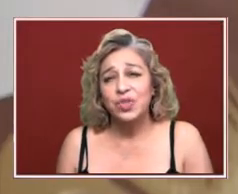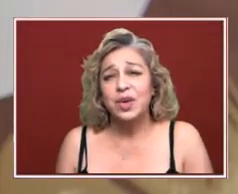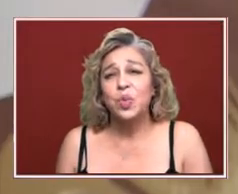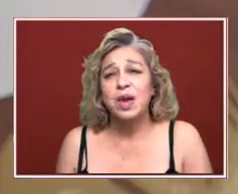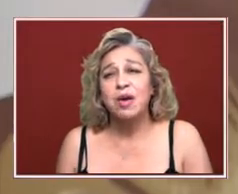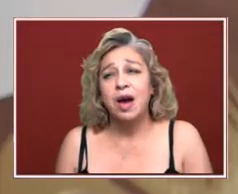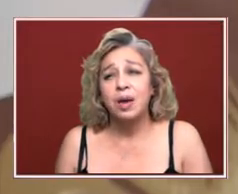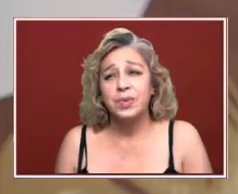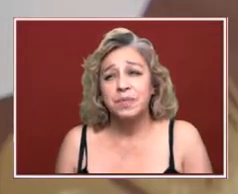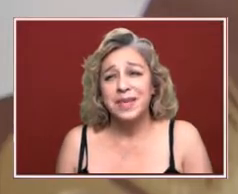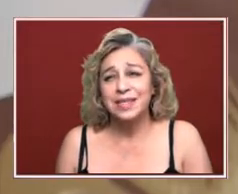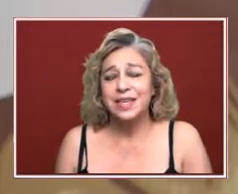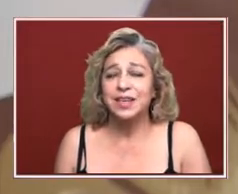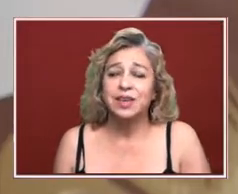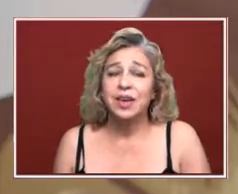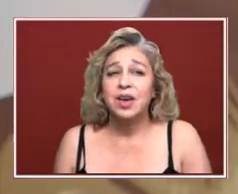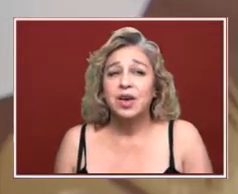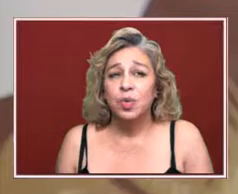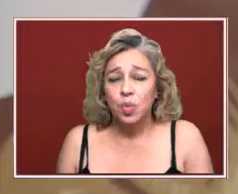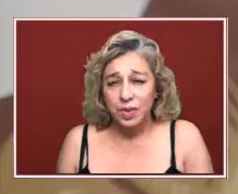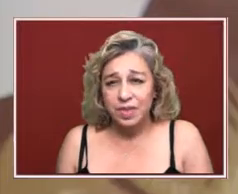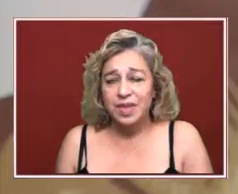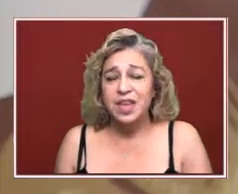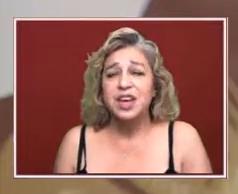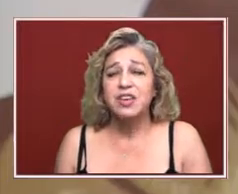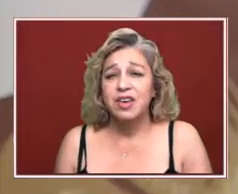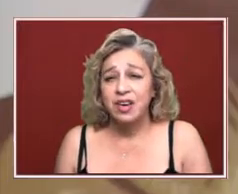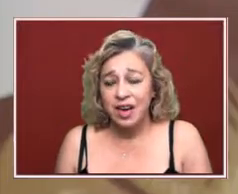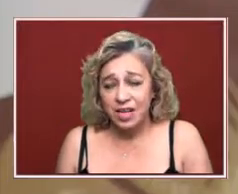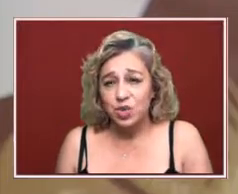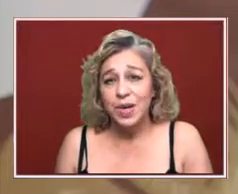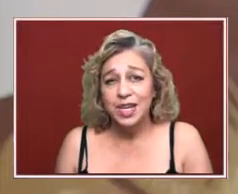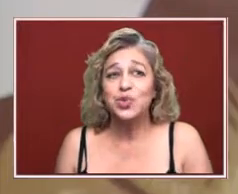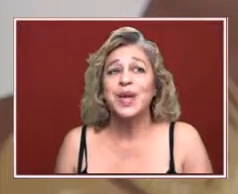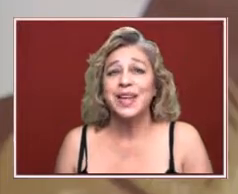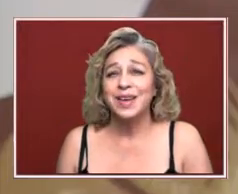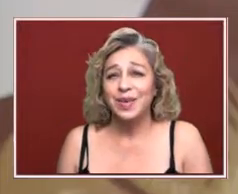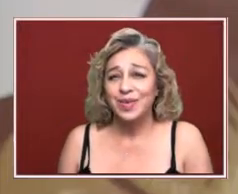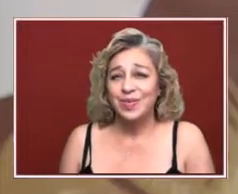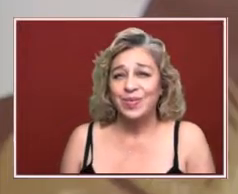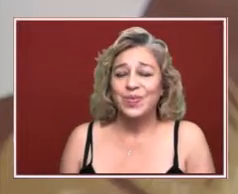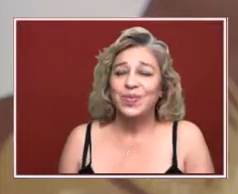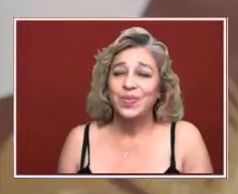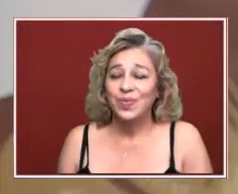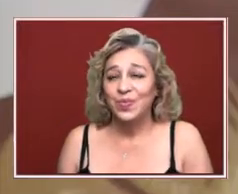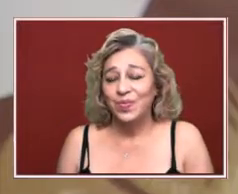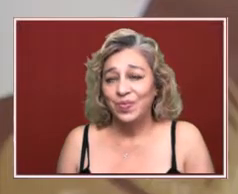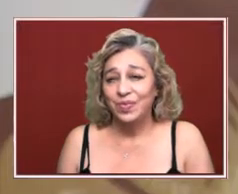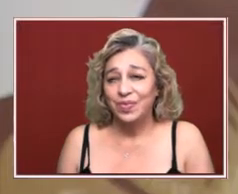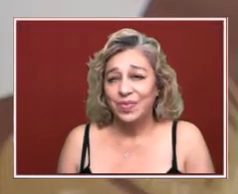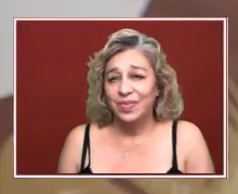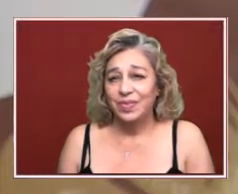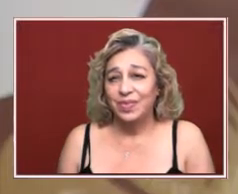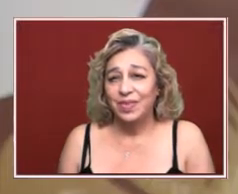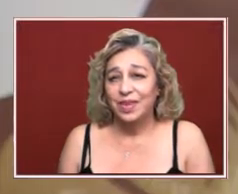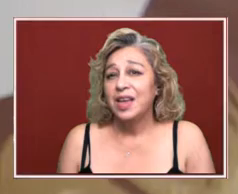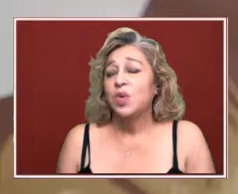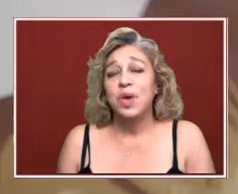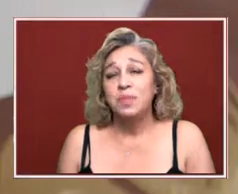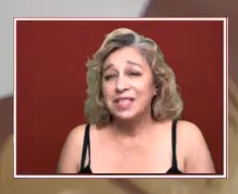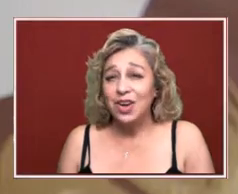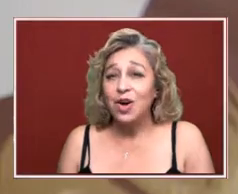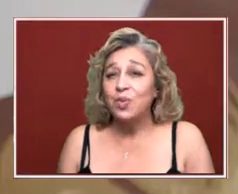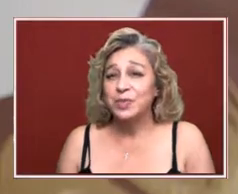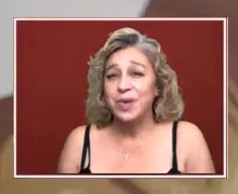you know that we are optimistic with the year 2020. Siempre hay que ser optimistas.